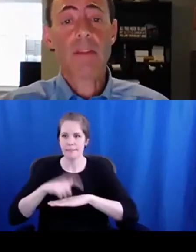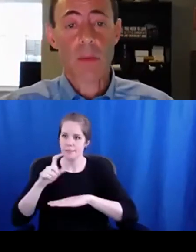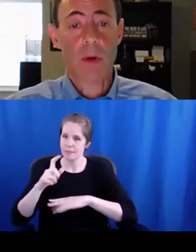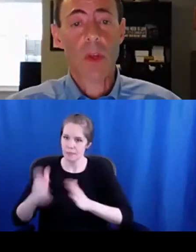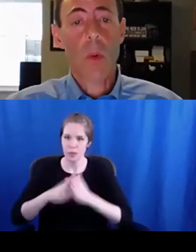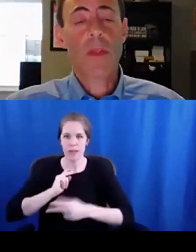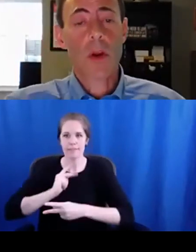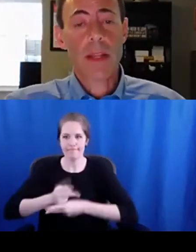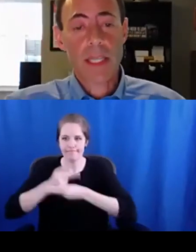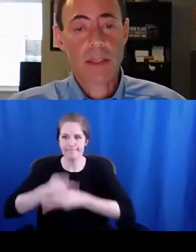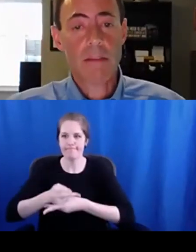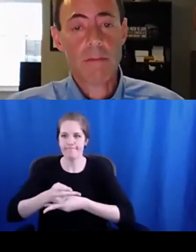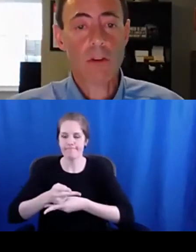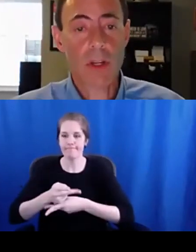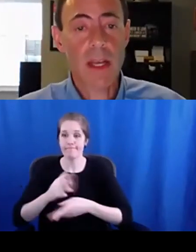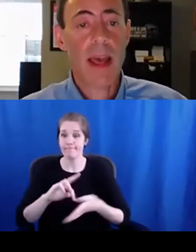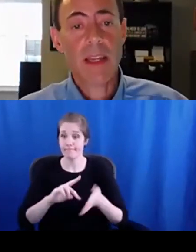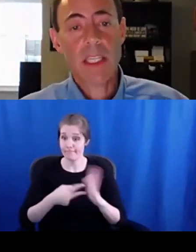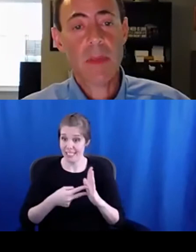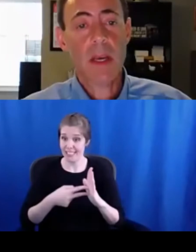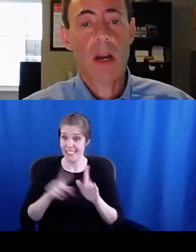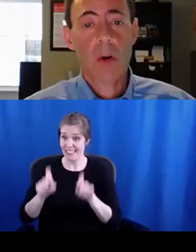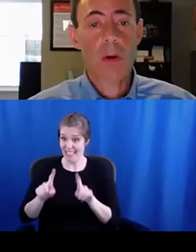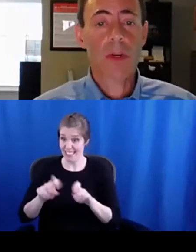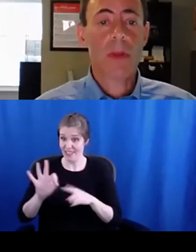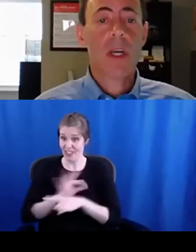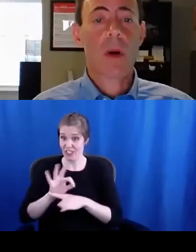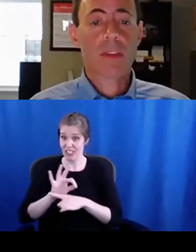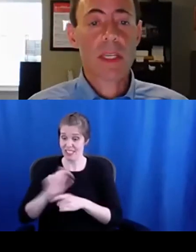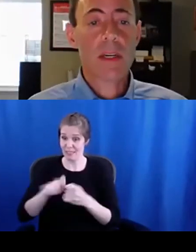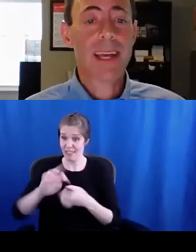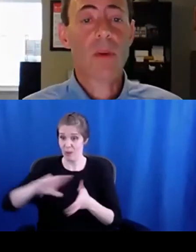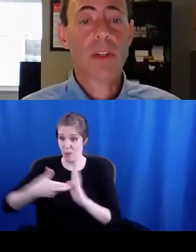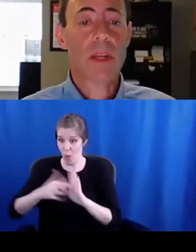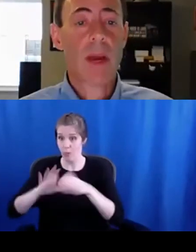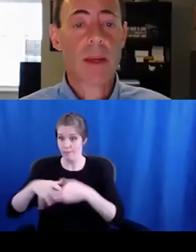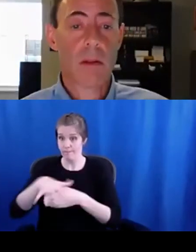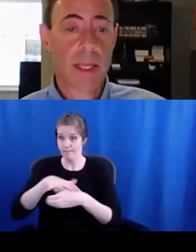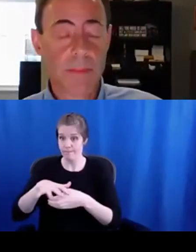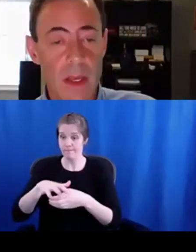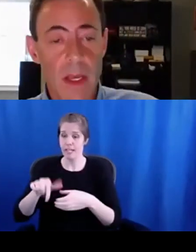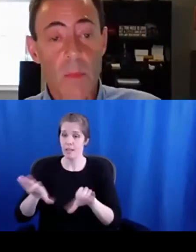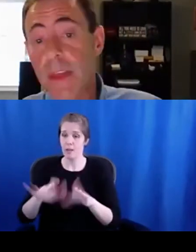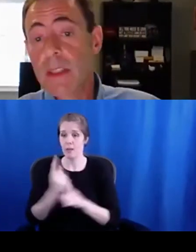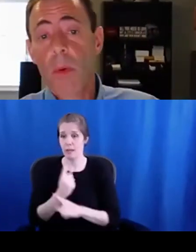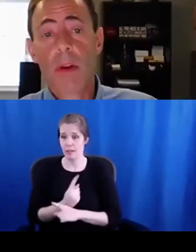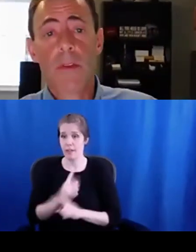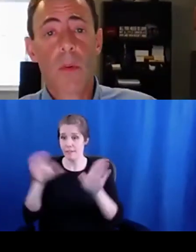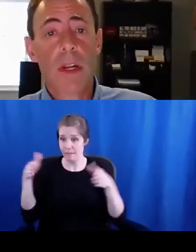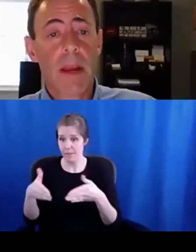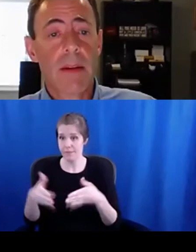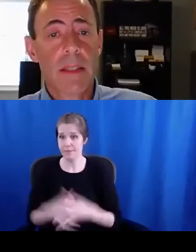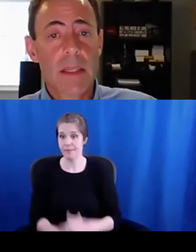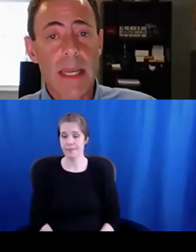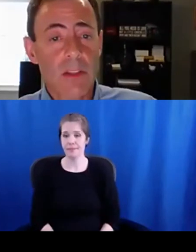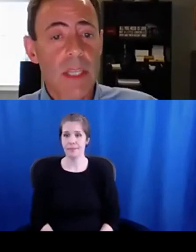of their roles when they're in a testing function, and they need to be a core group who are skilled and who are doing it regularly. We think it's important for point of